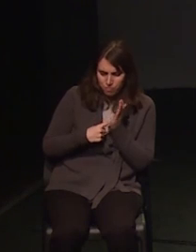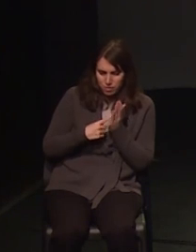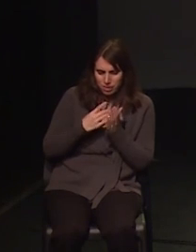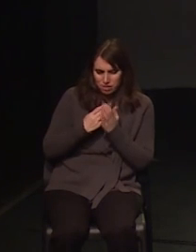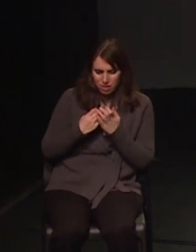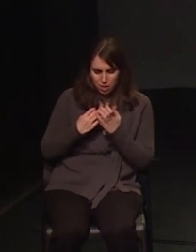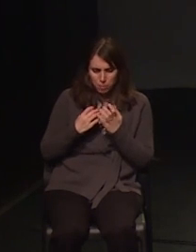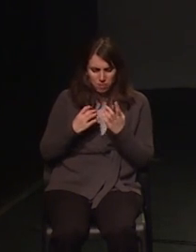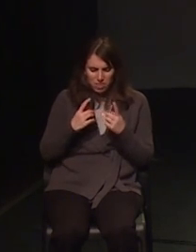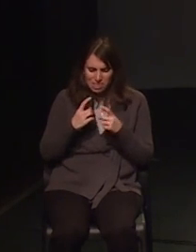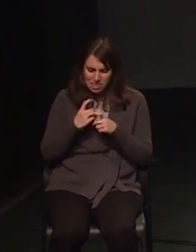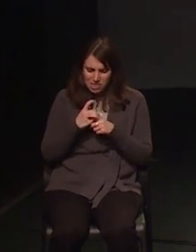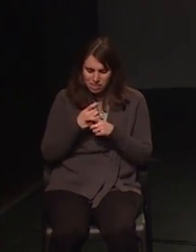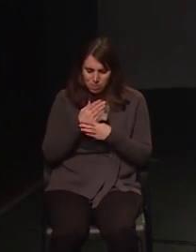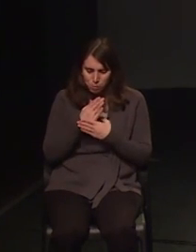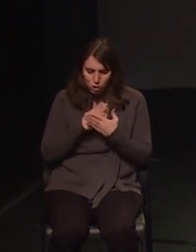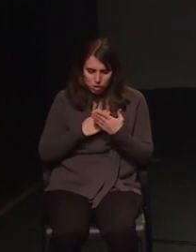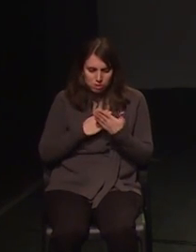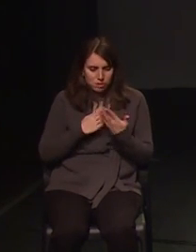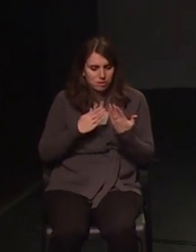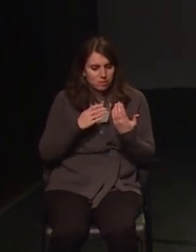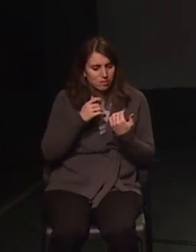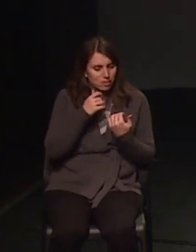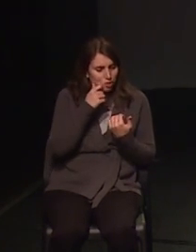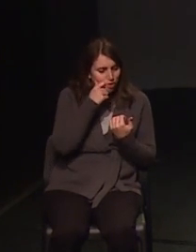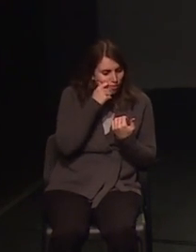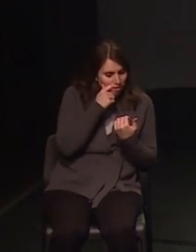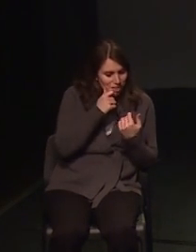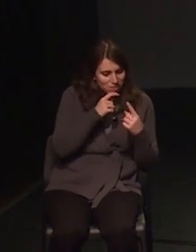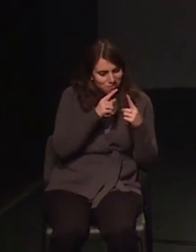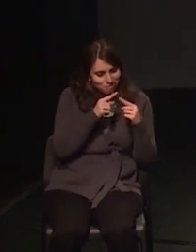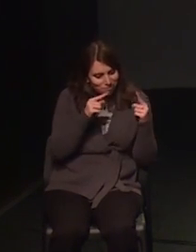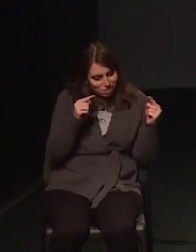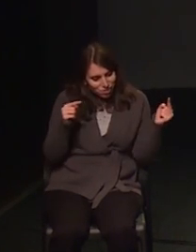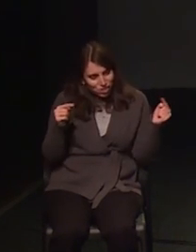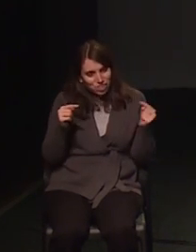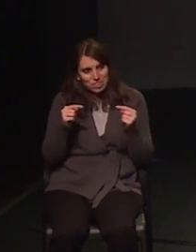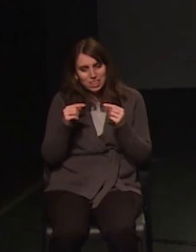and inclusion, please? I think I can, Lisa.